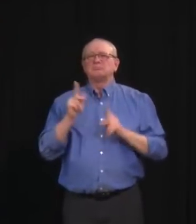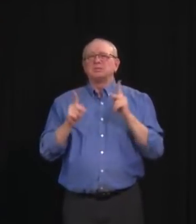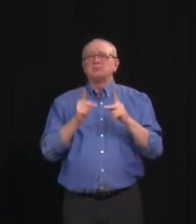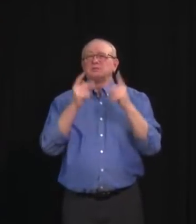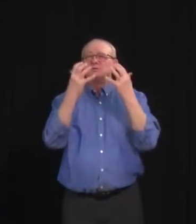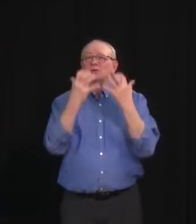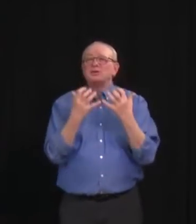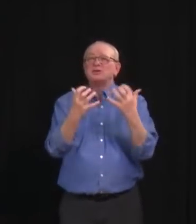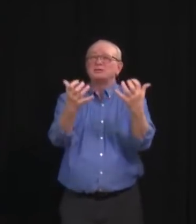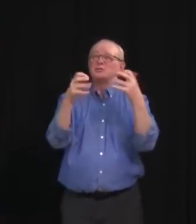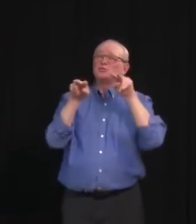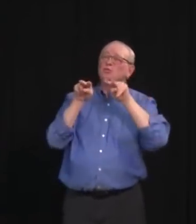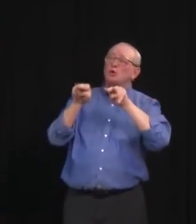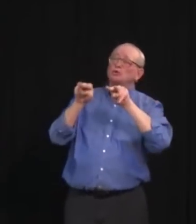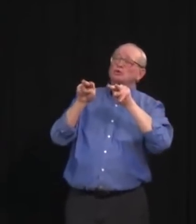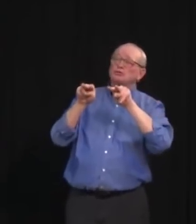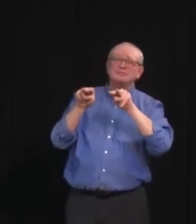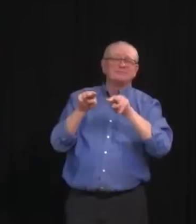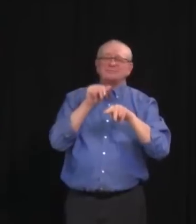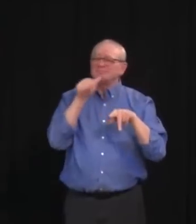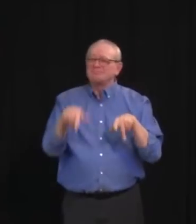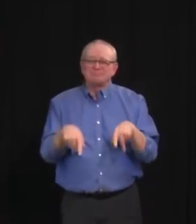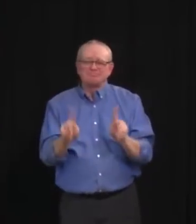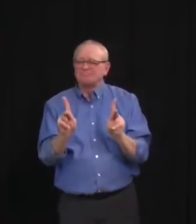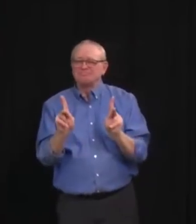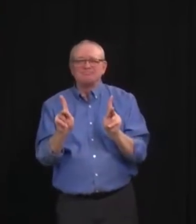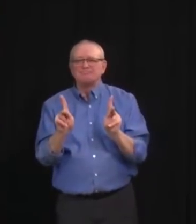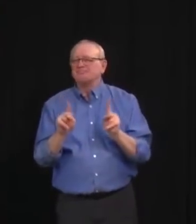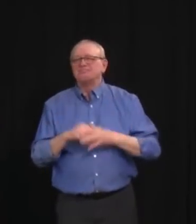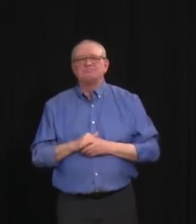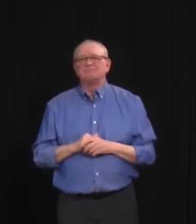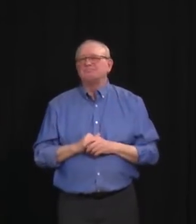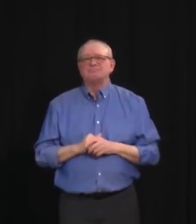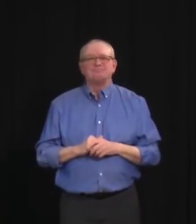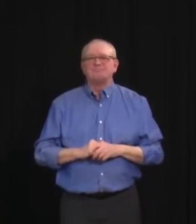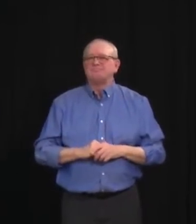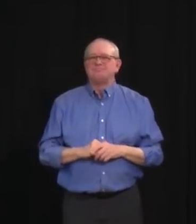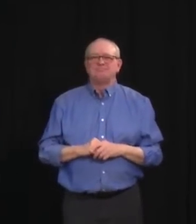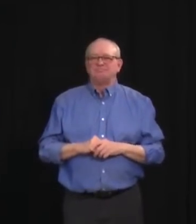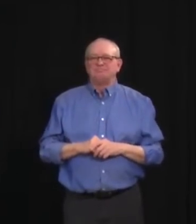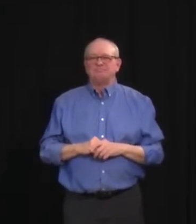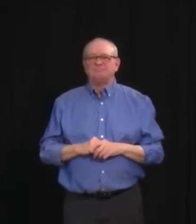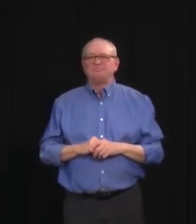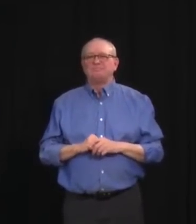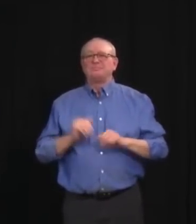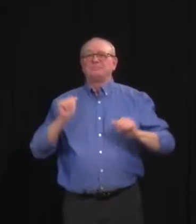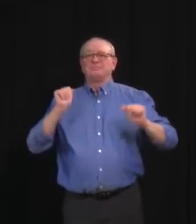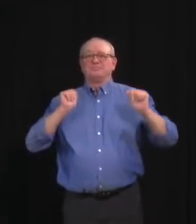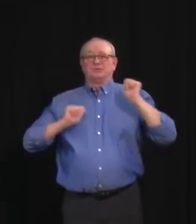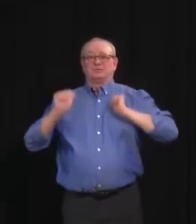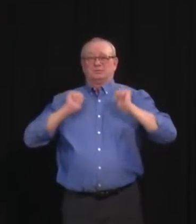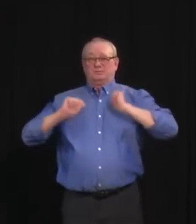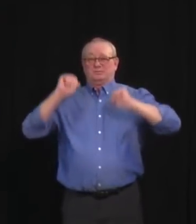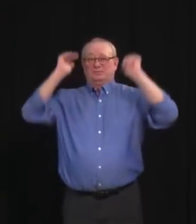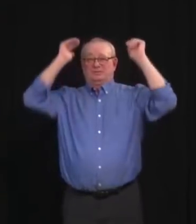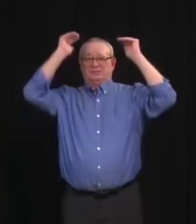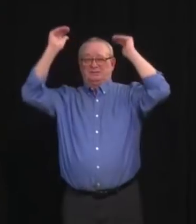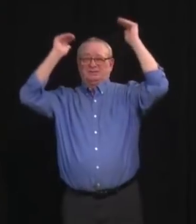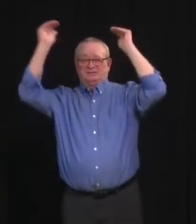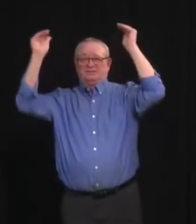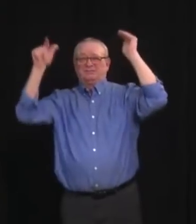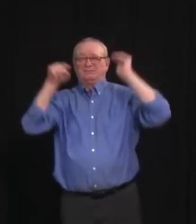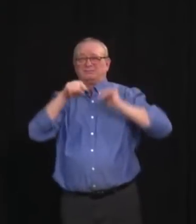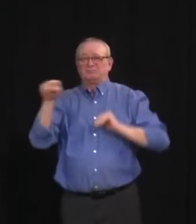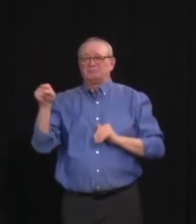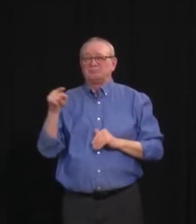allowed for any type of activity. Now, adult performers, whether solo or in groups, have a lot